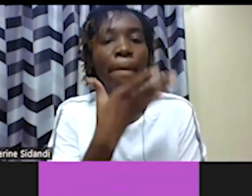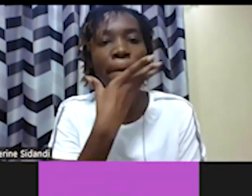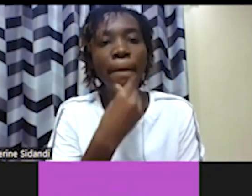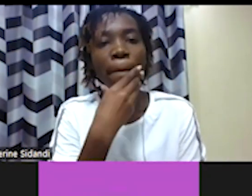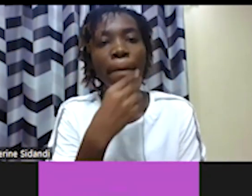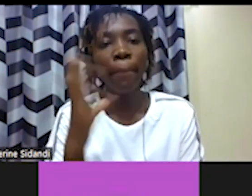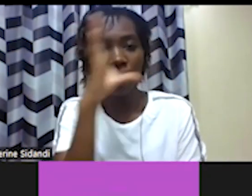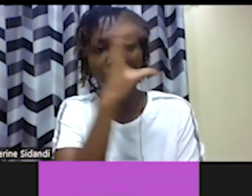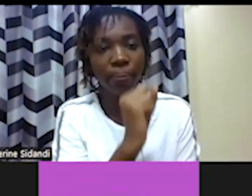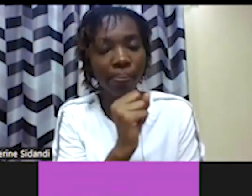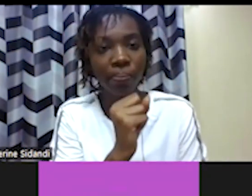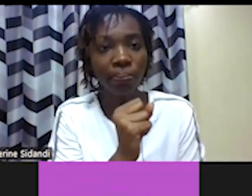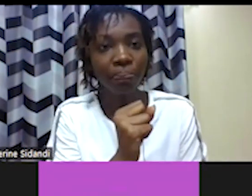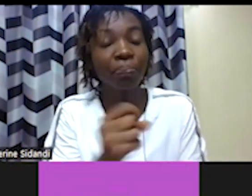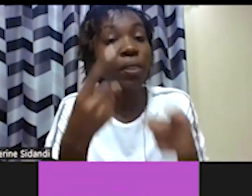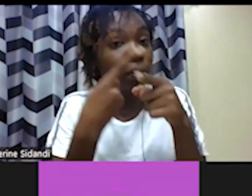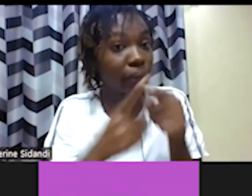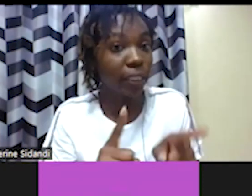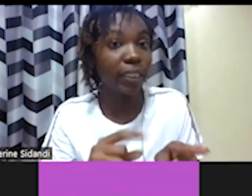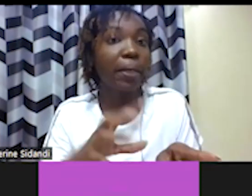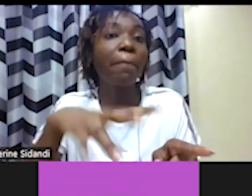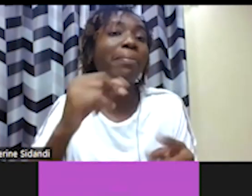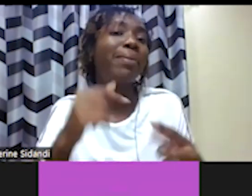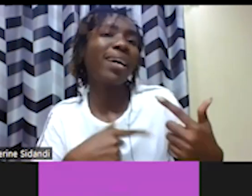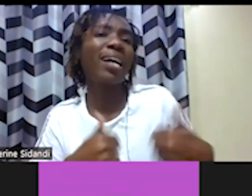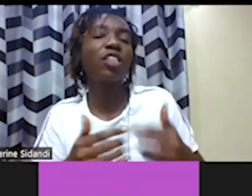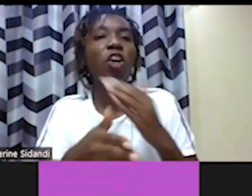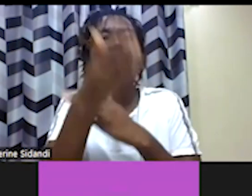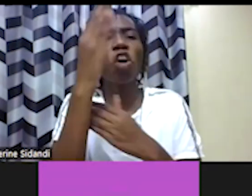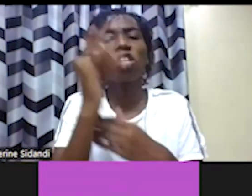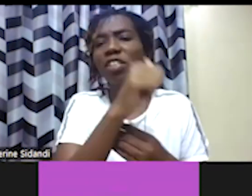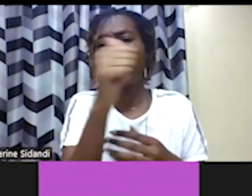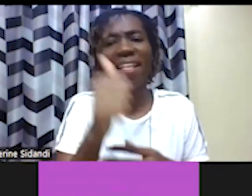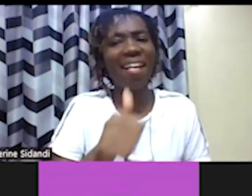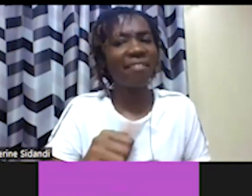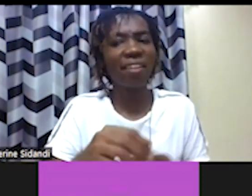absent. But take heart, God never gives you